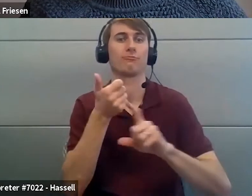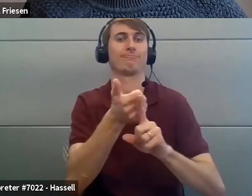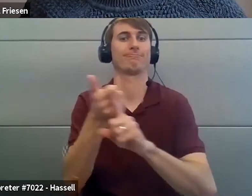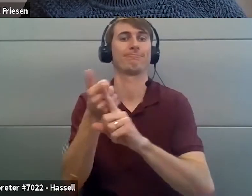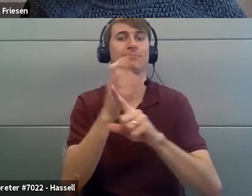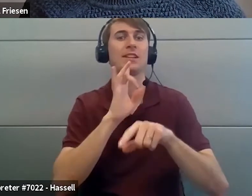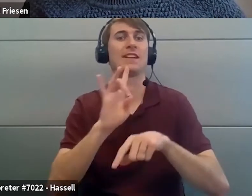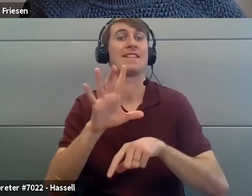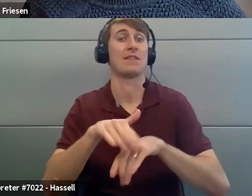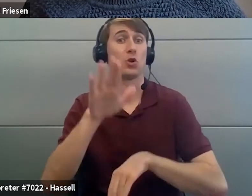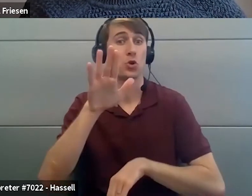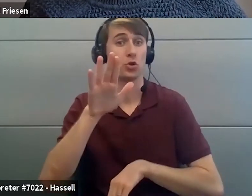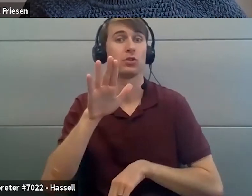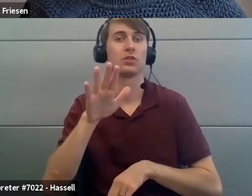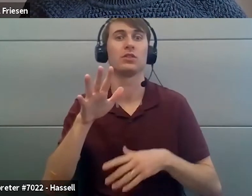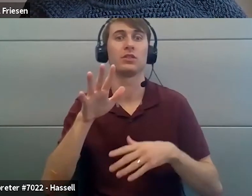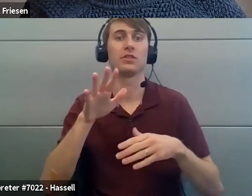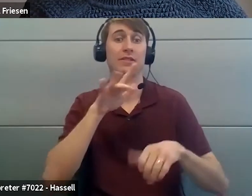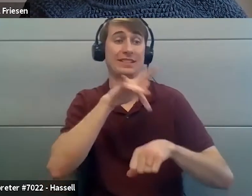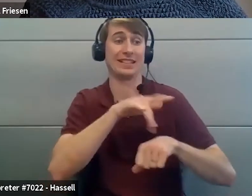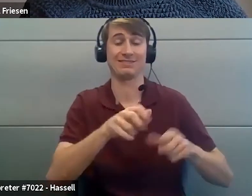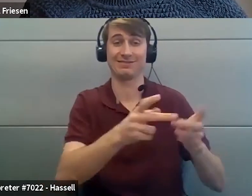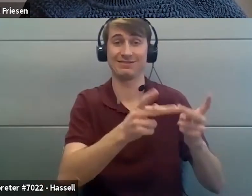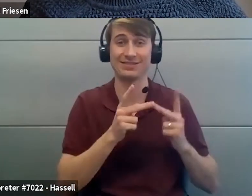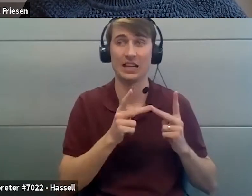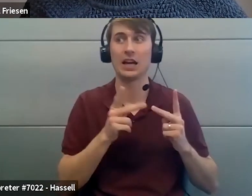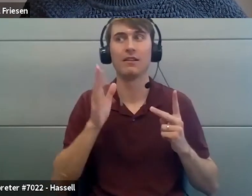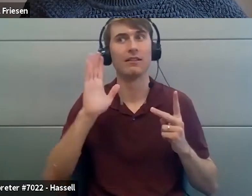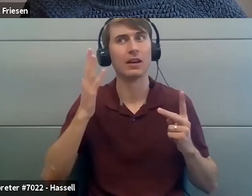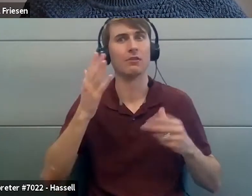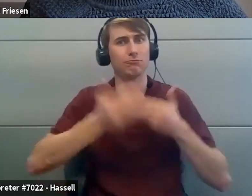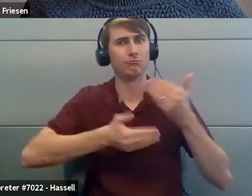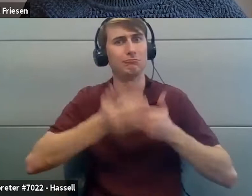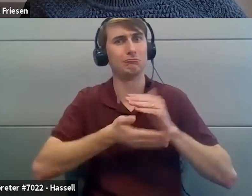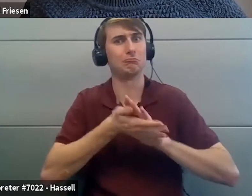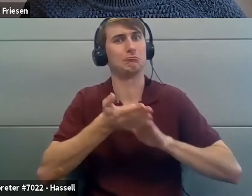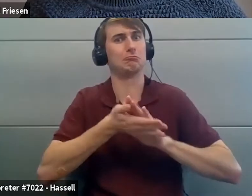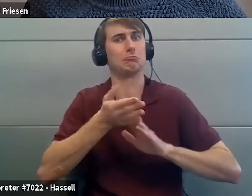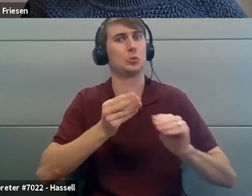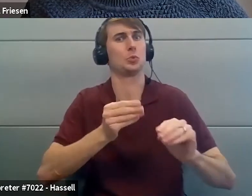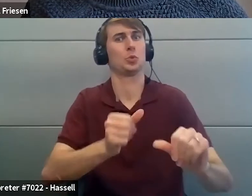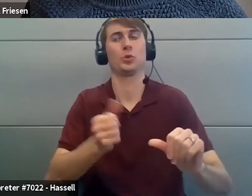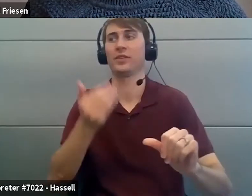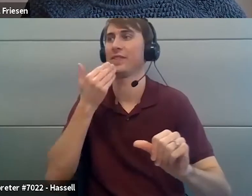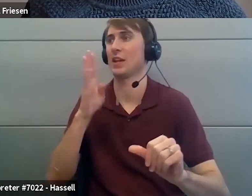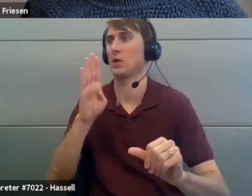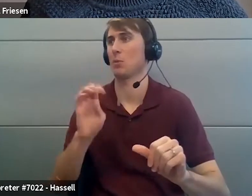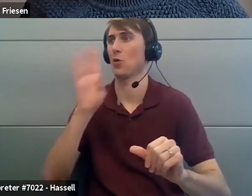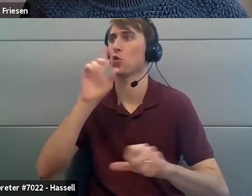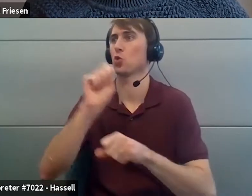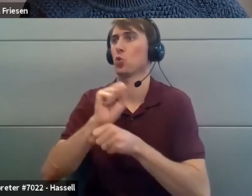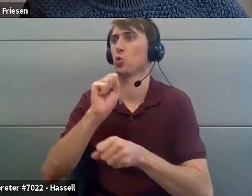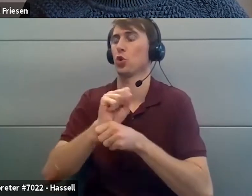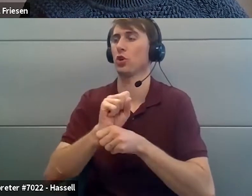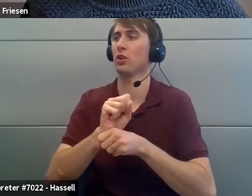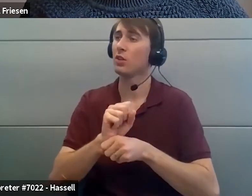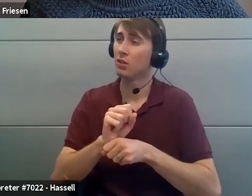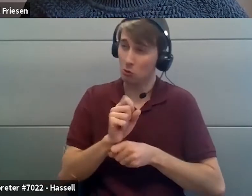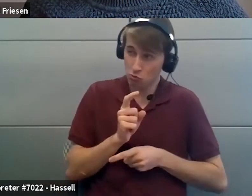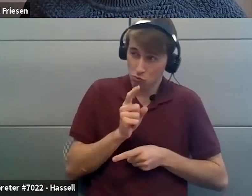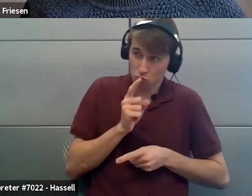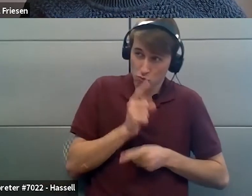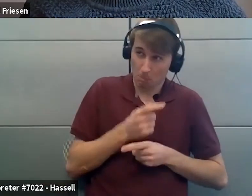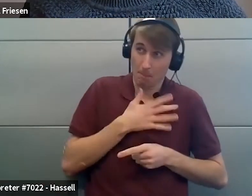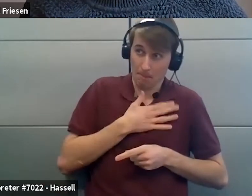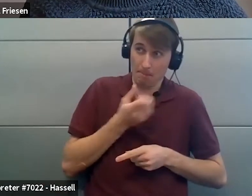our site. So Bob, thanks for the work you and your team are doing at that site. And is it correct that we're starting